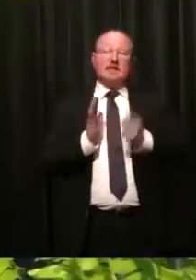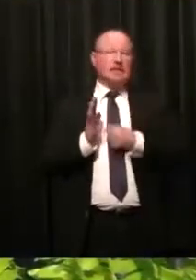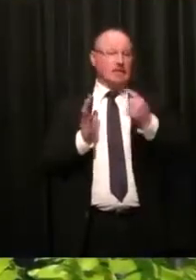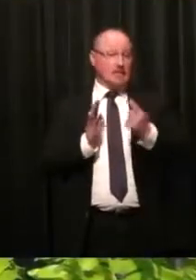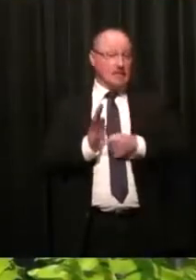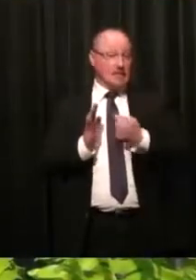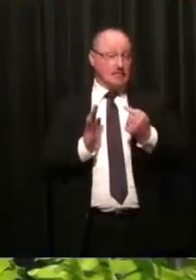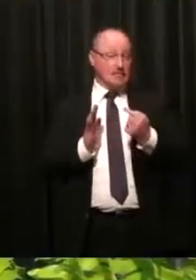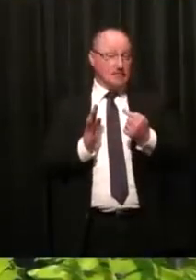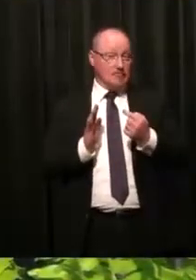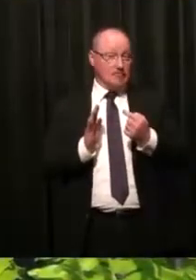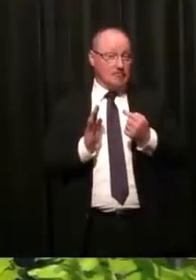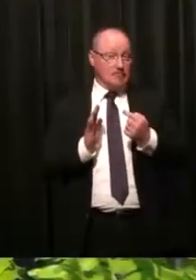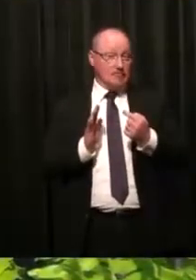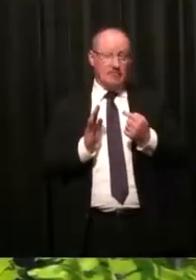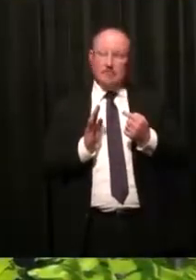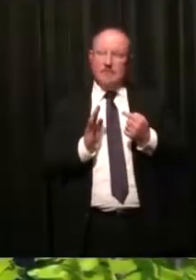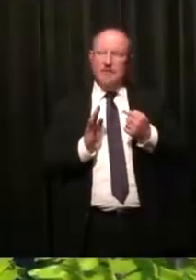And sometimes